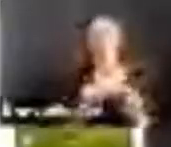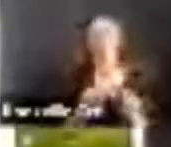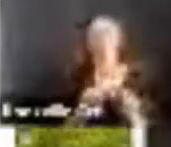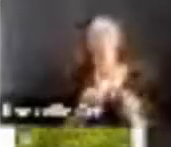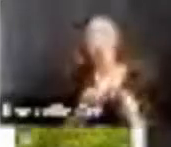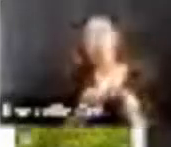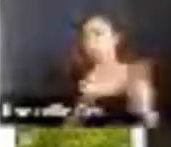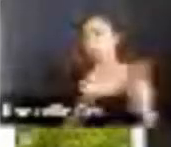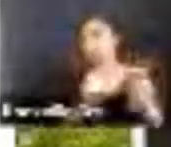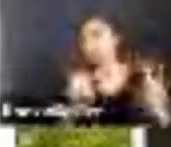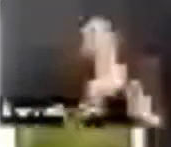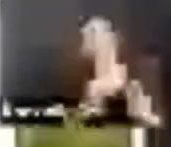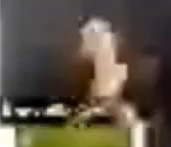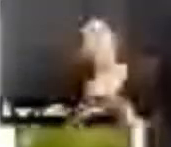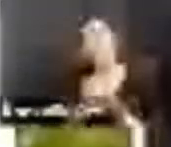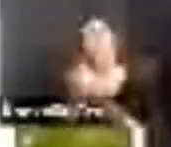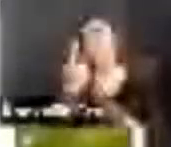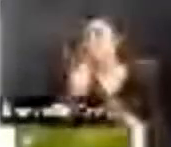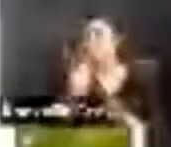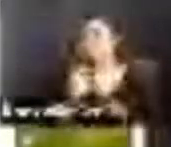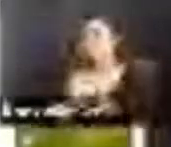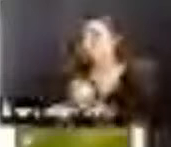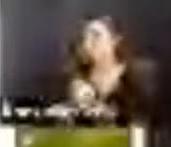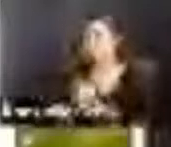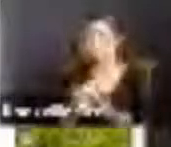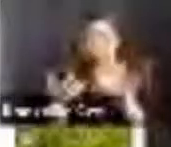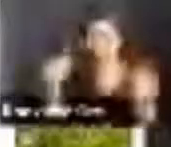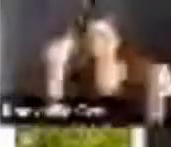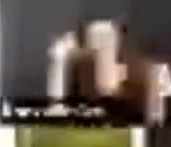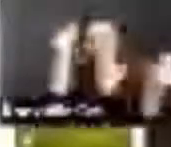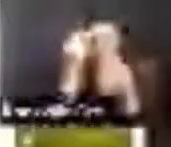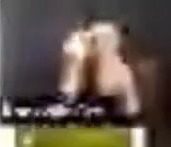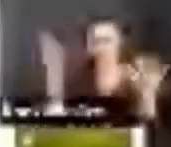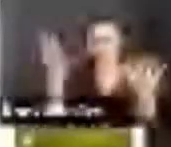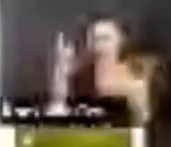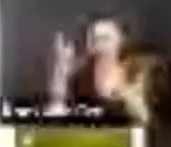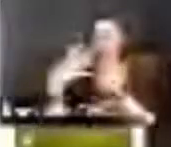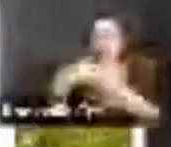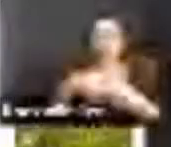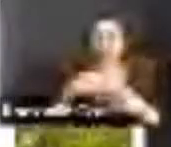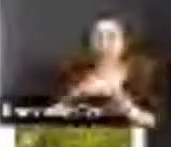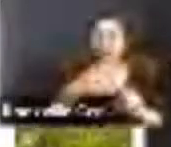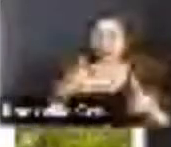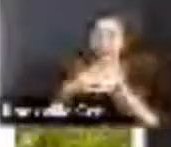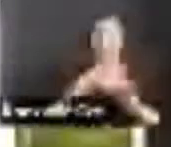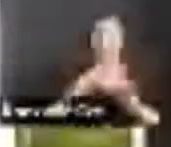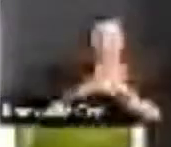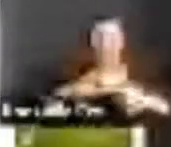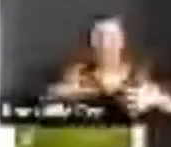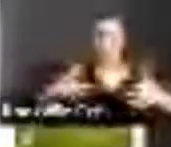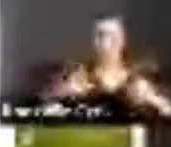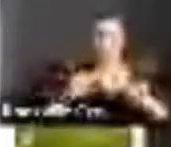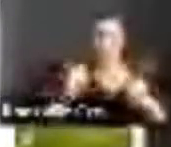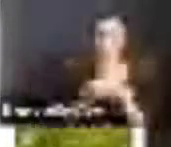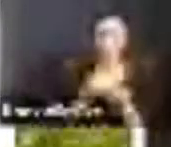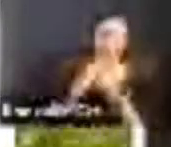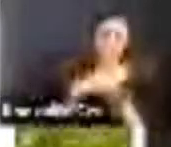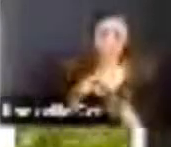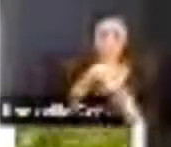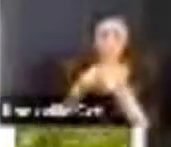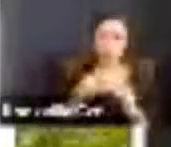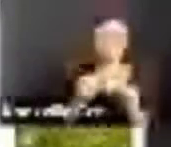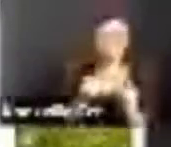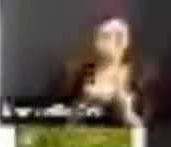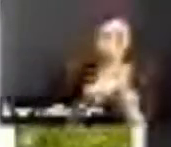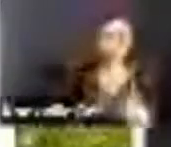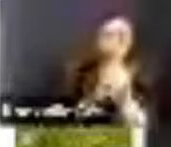changes that just to make you aware of, as part of expanding this team, we are going to have 2 dedicated teams, one dedicated to